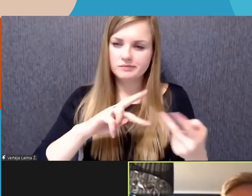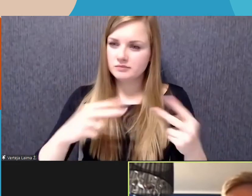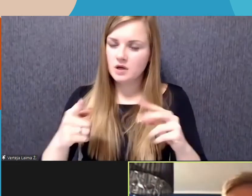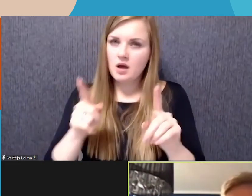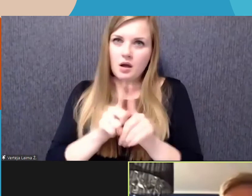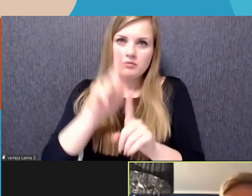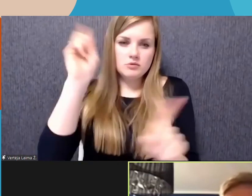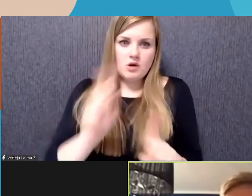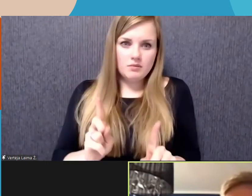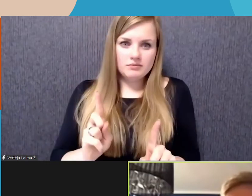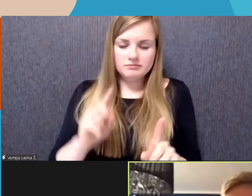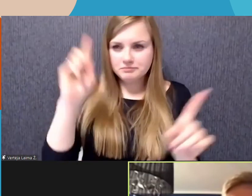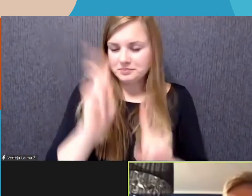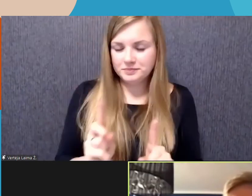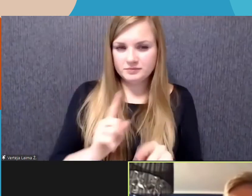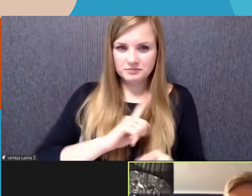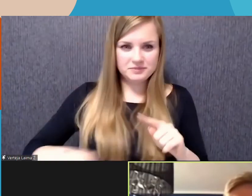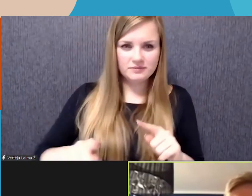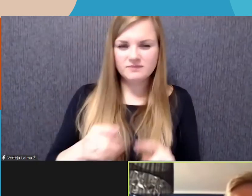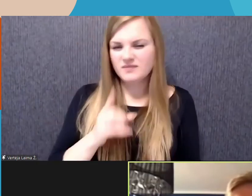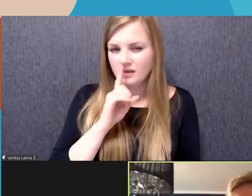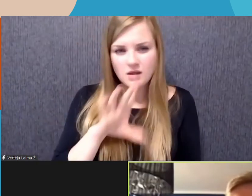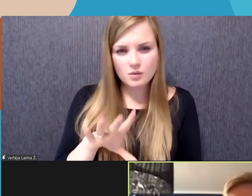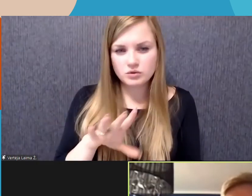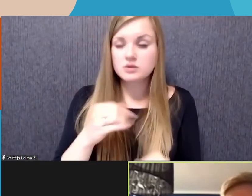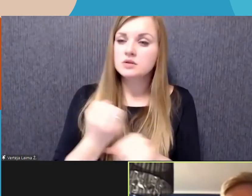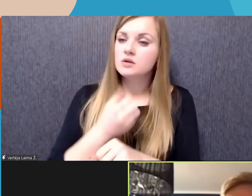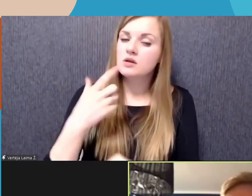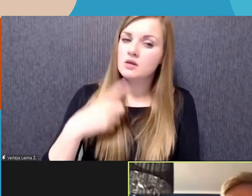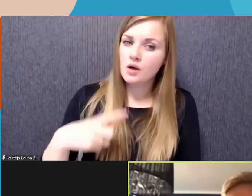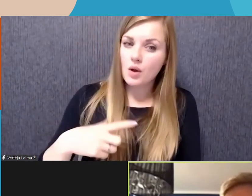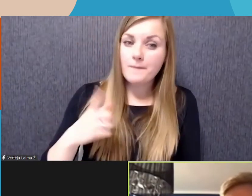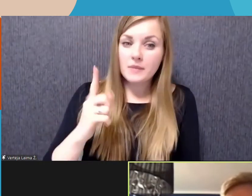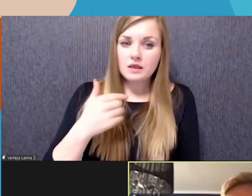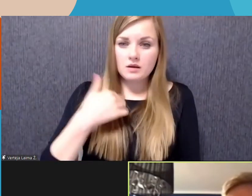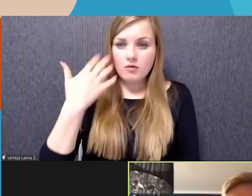taking place and it will take time. It will not happen in one night.